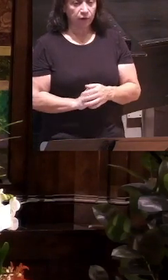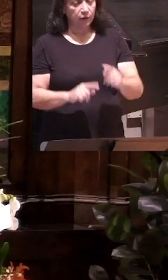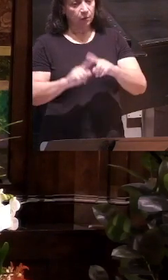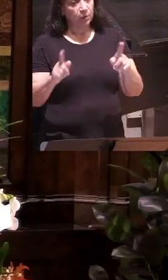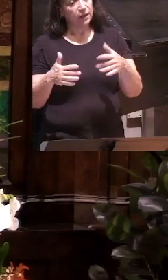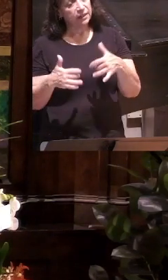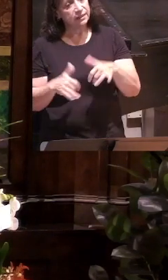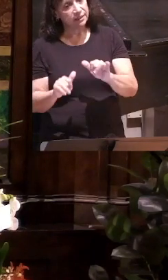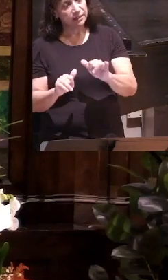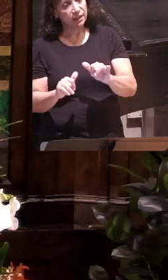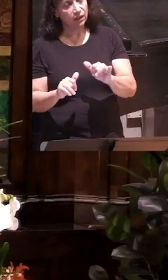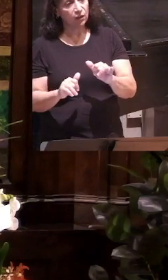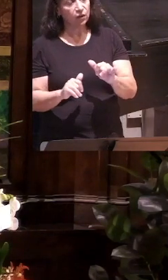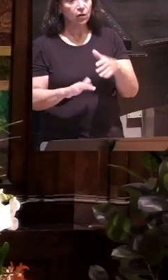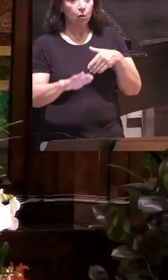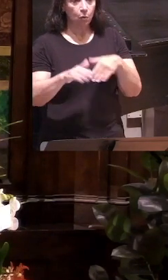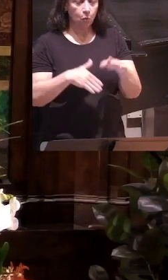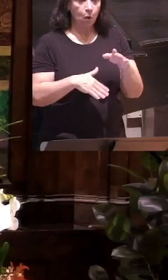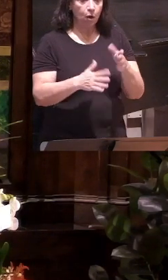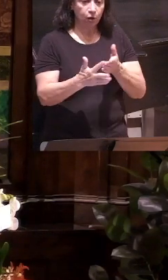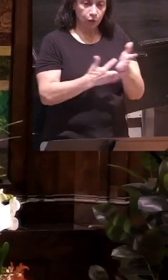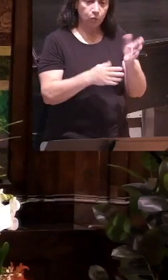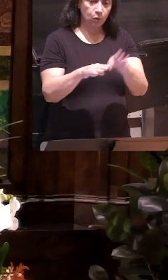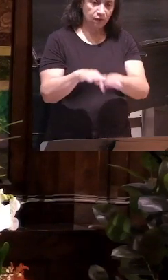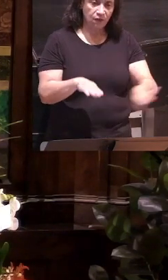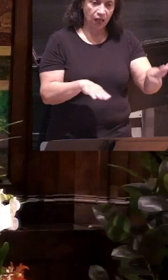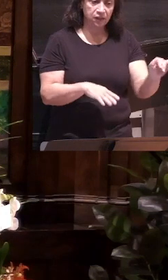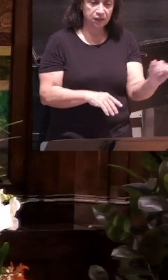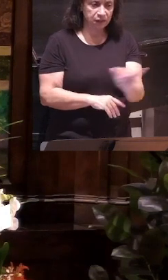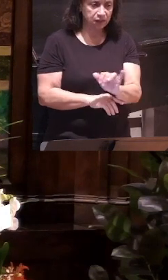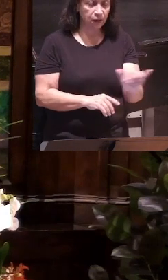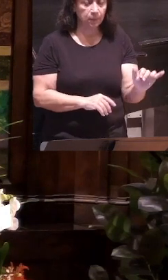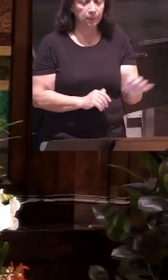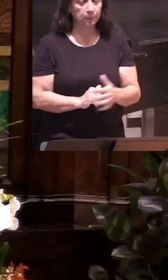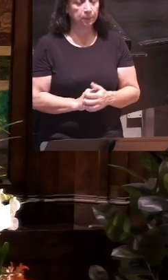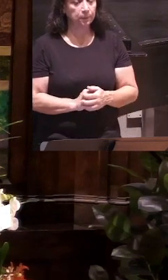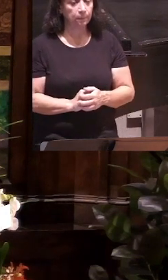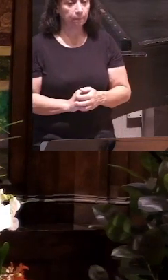but he still walked through the valleys.